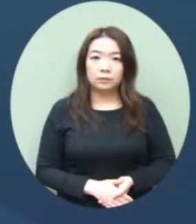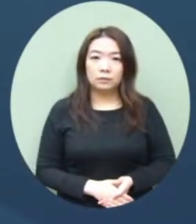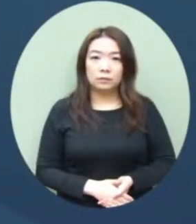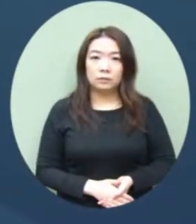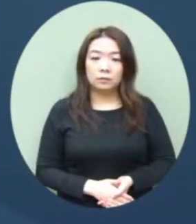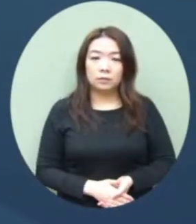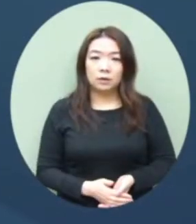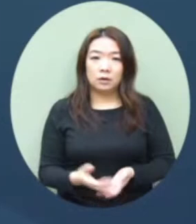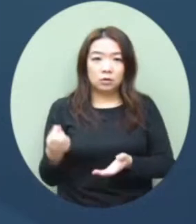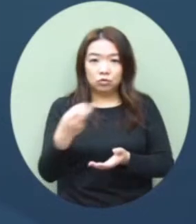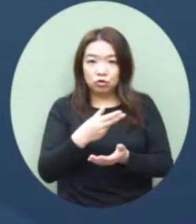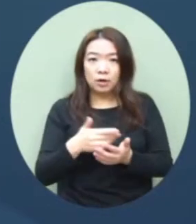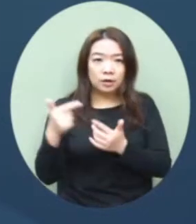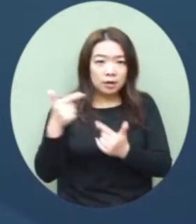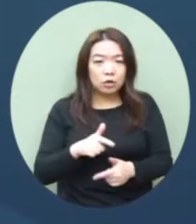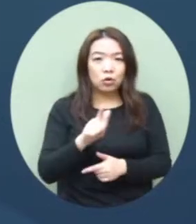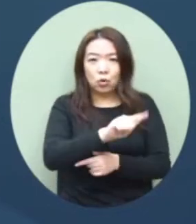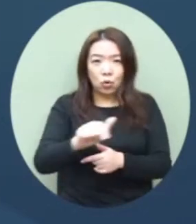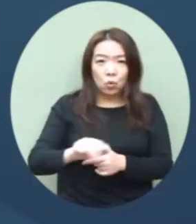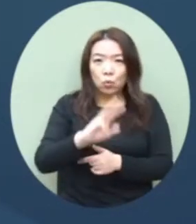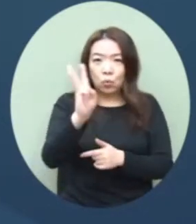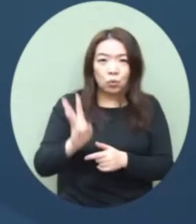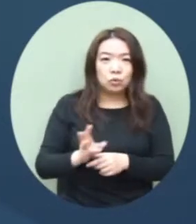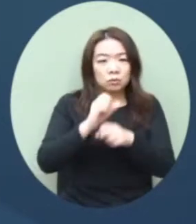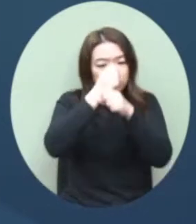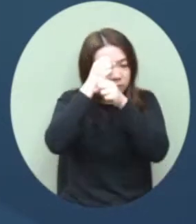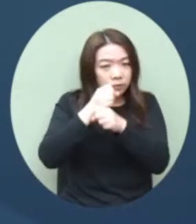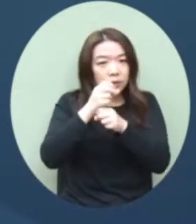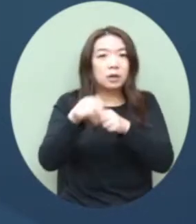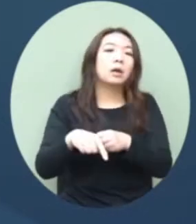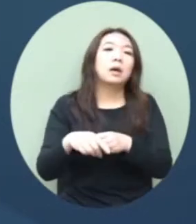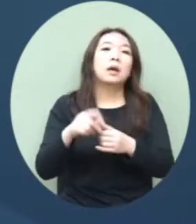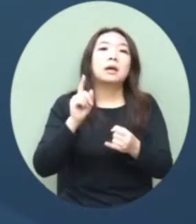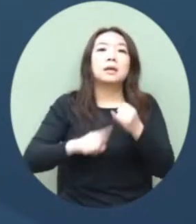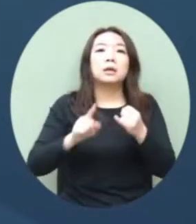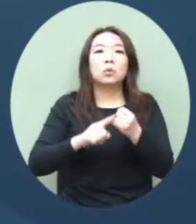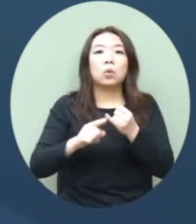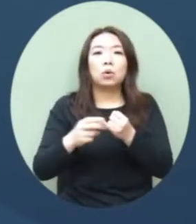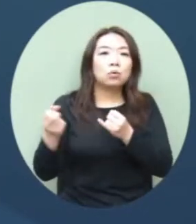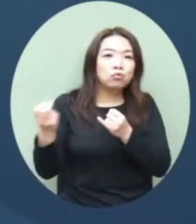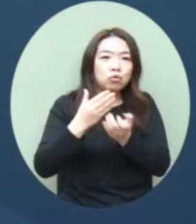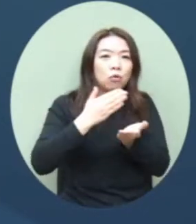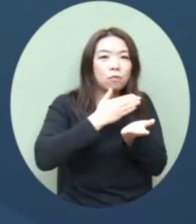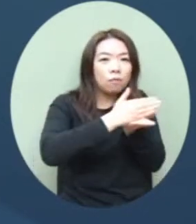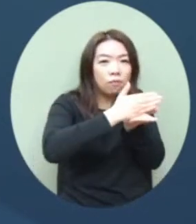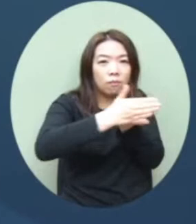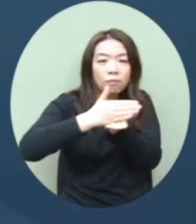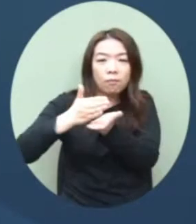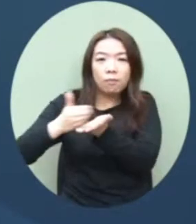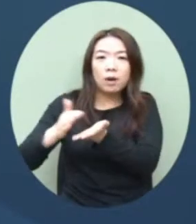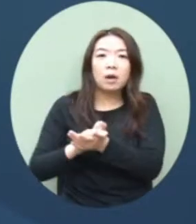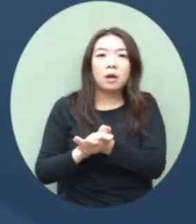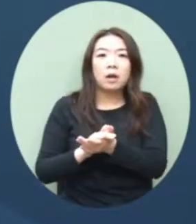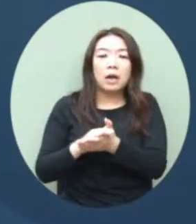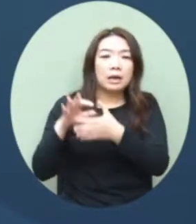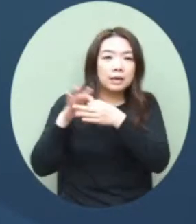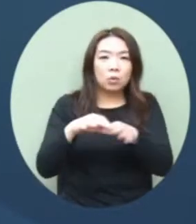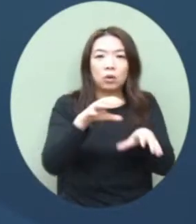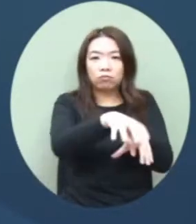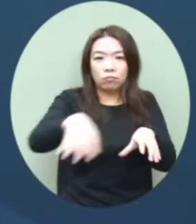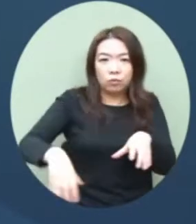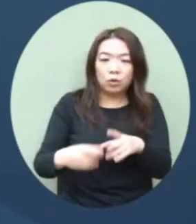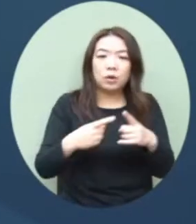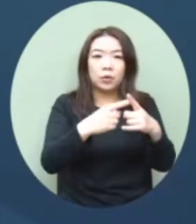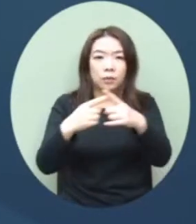just outlined, and we will hand out these kits to more members of the public on the basis